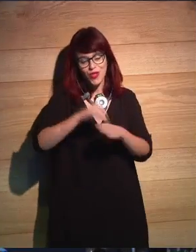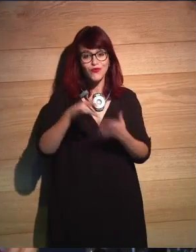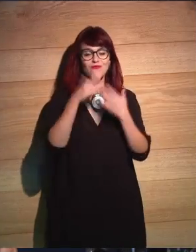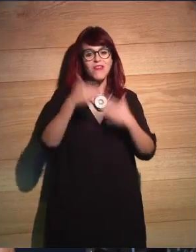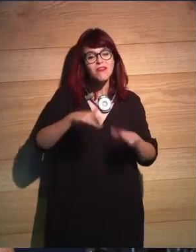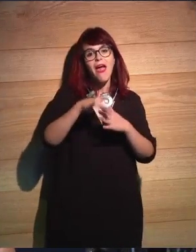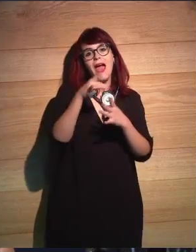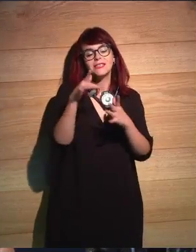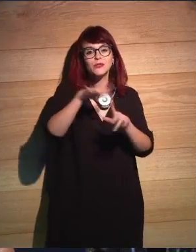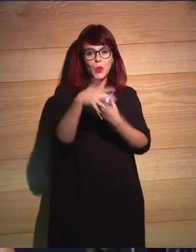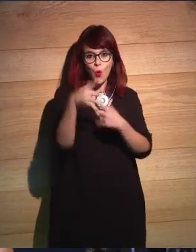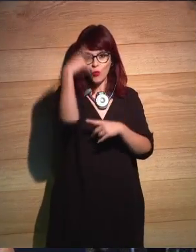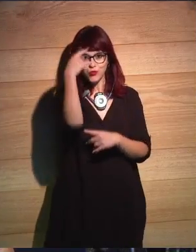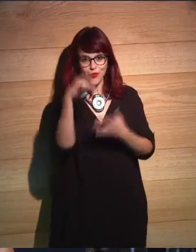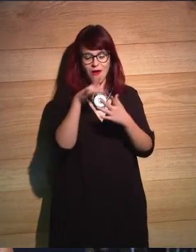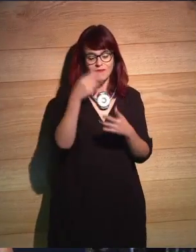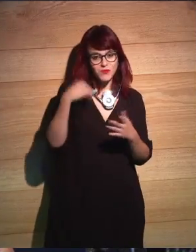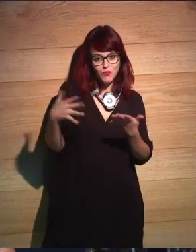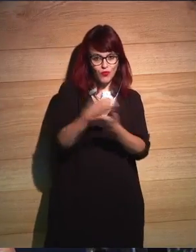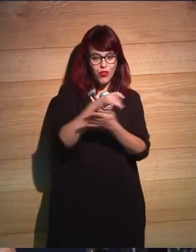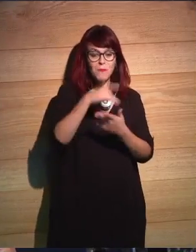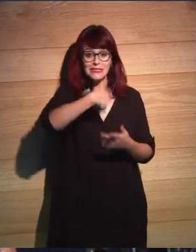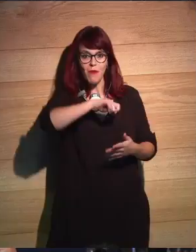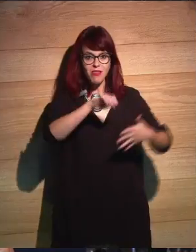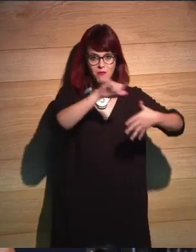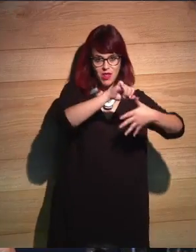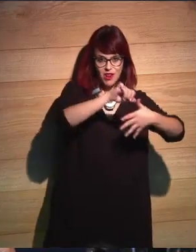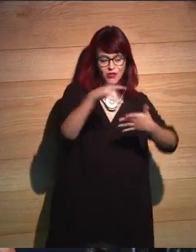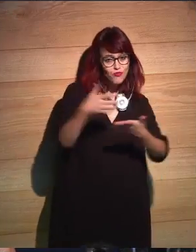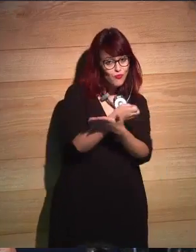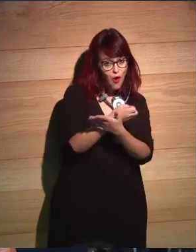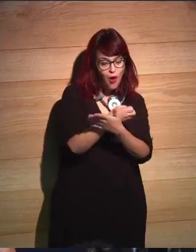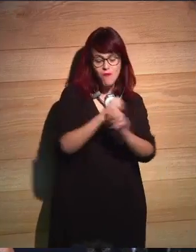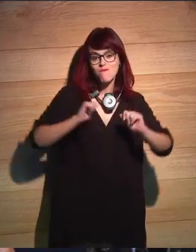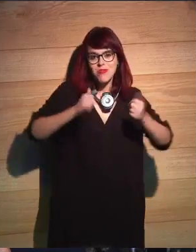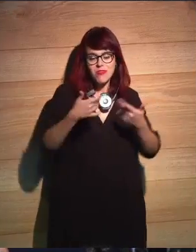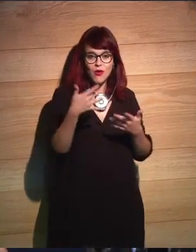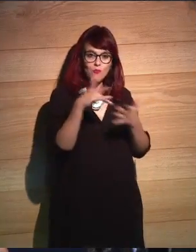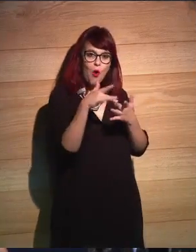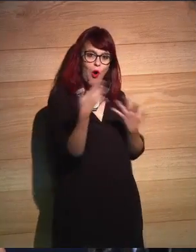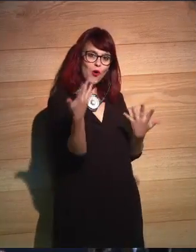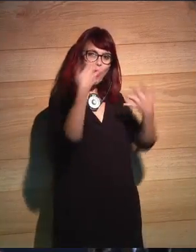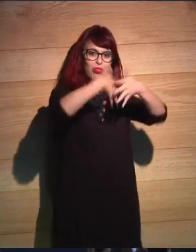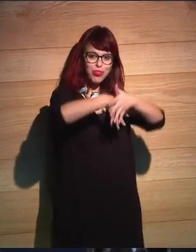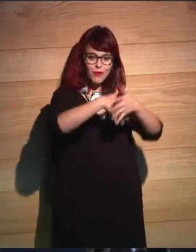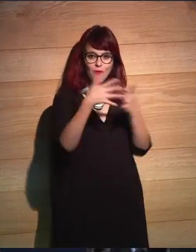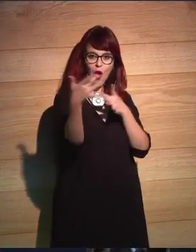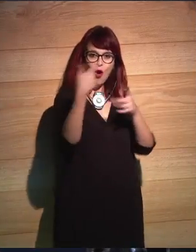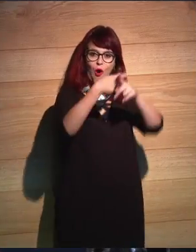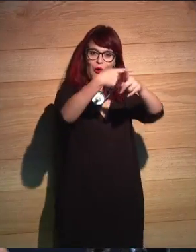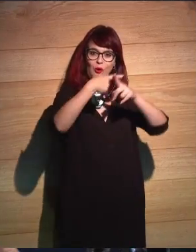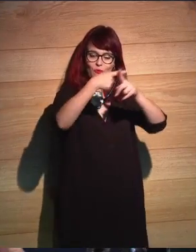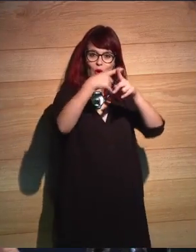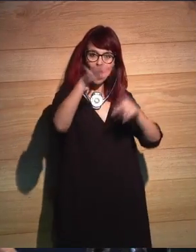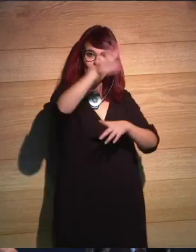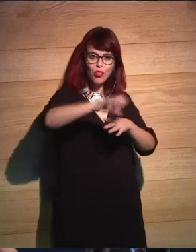countries. The scene, the cultural scene comes closer to Spain and to Latin America, and we generate an